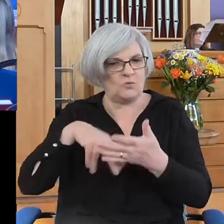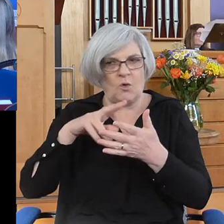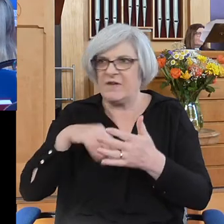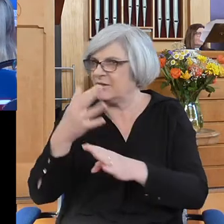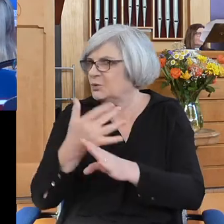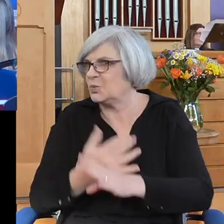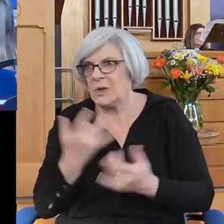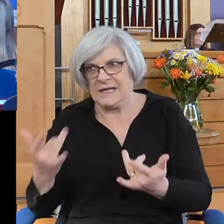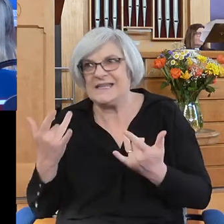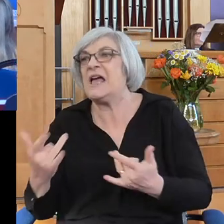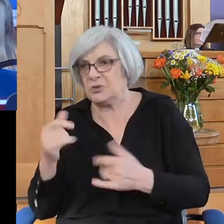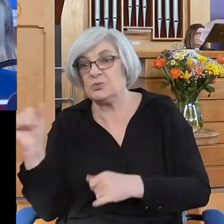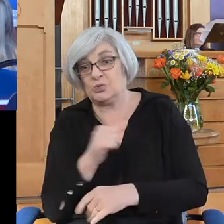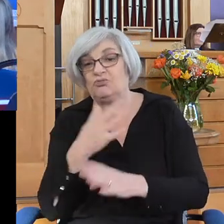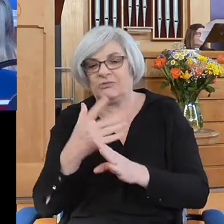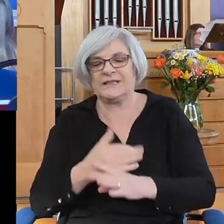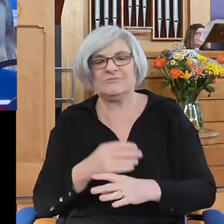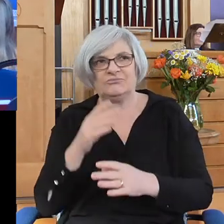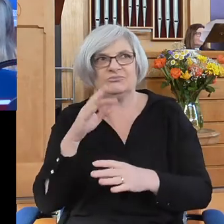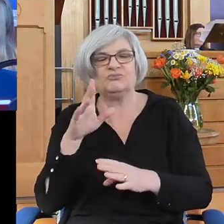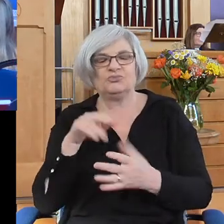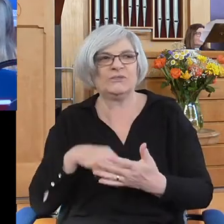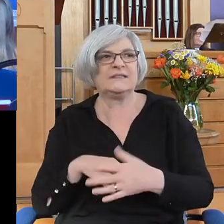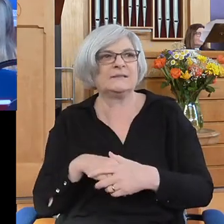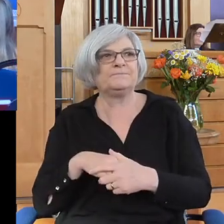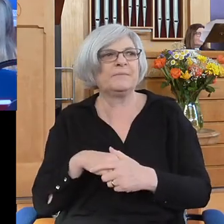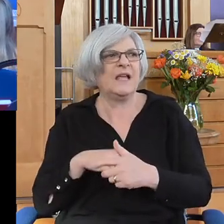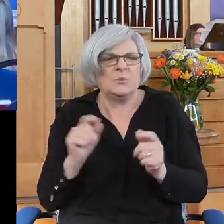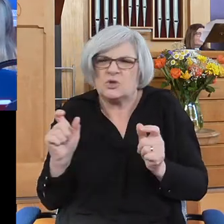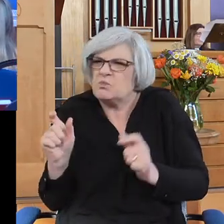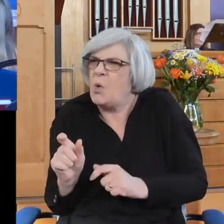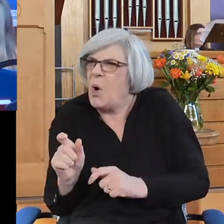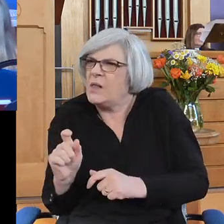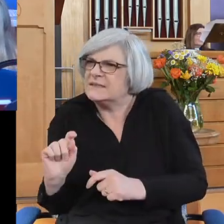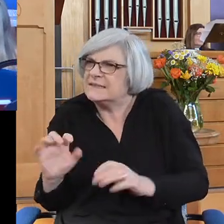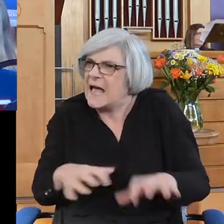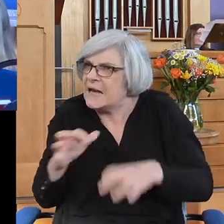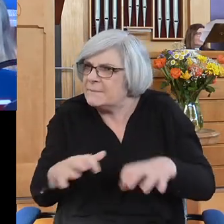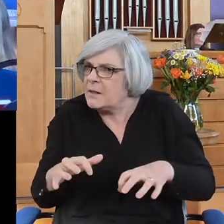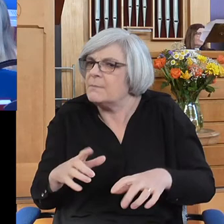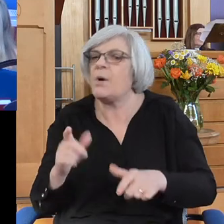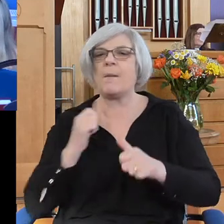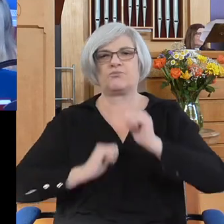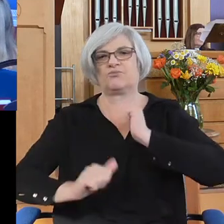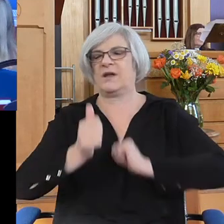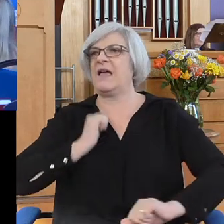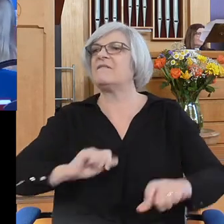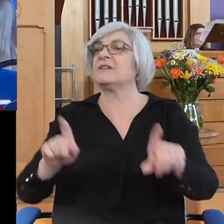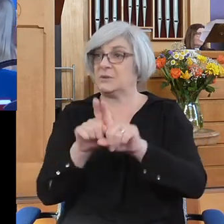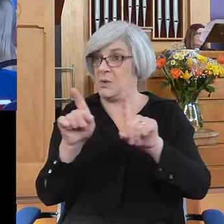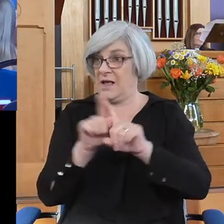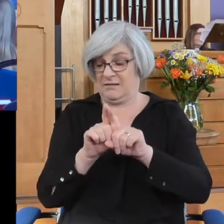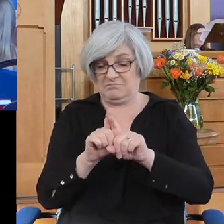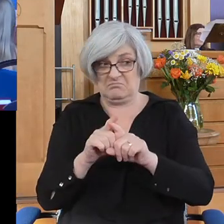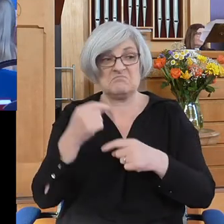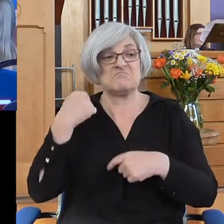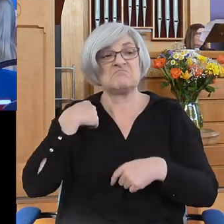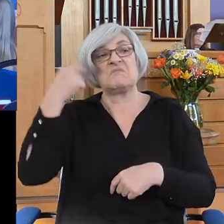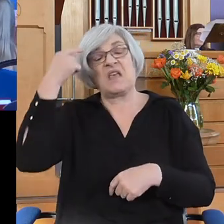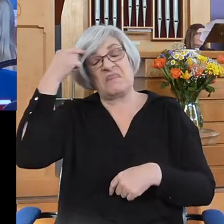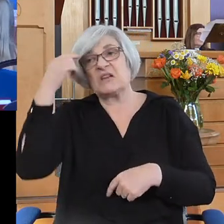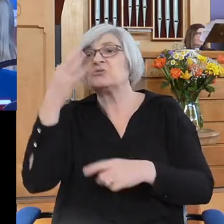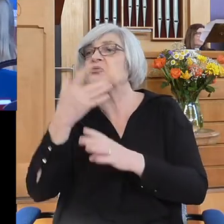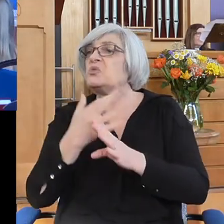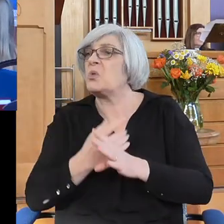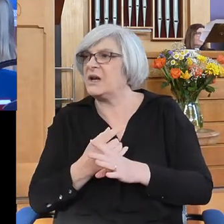it. He was the tiniest of all the animals, but also the bravest. I think this story reminds us